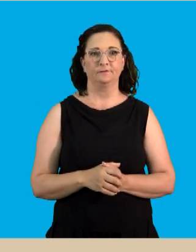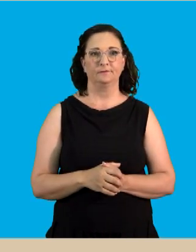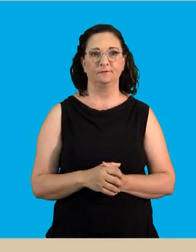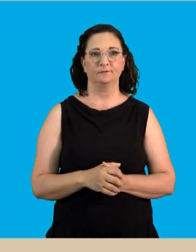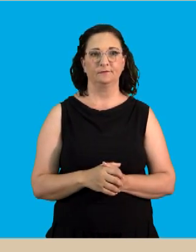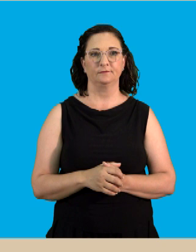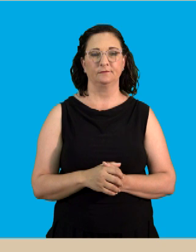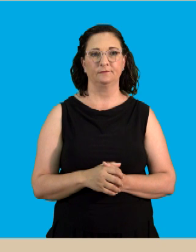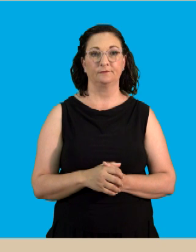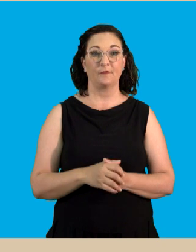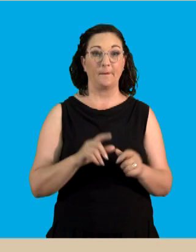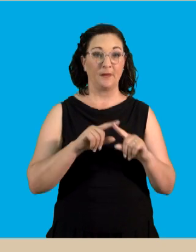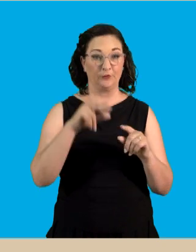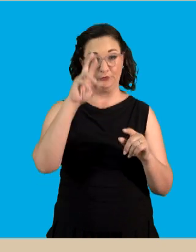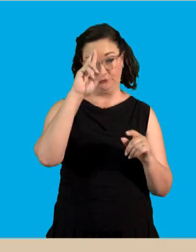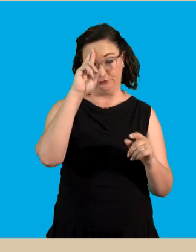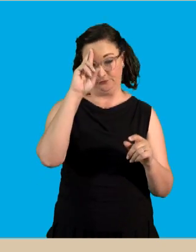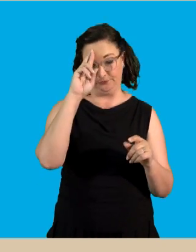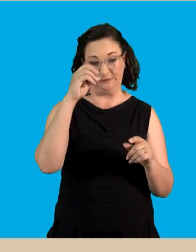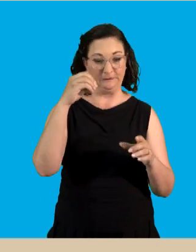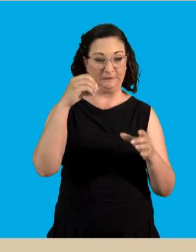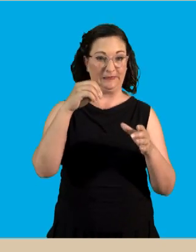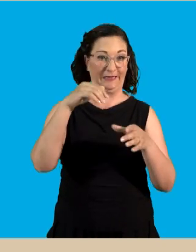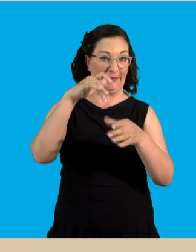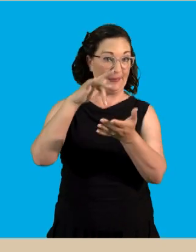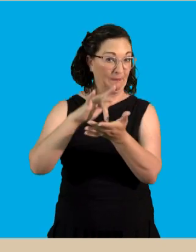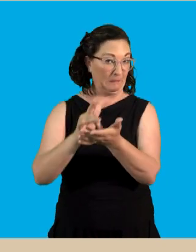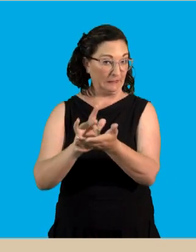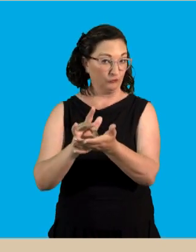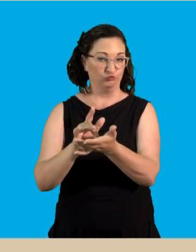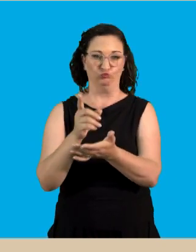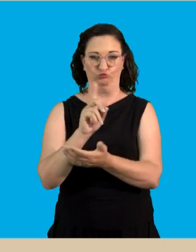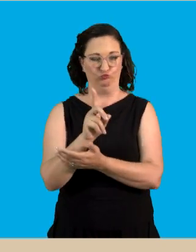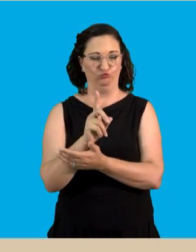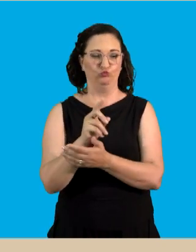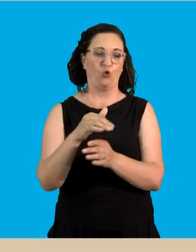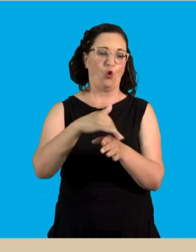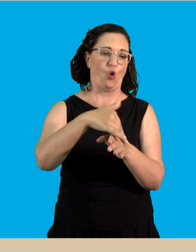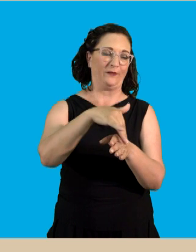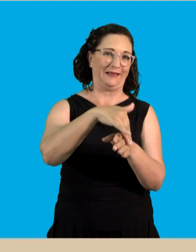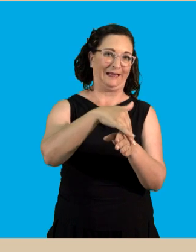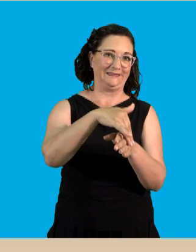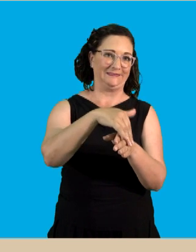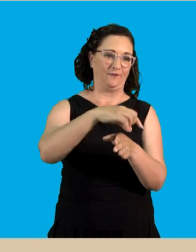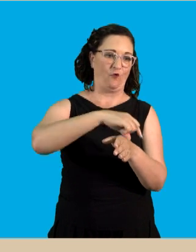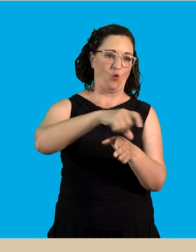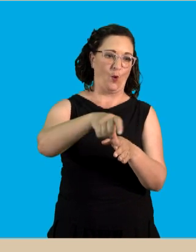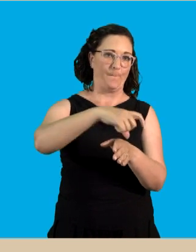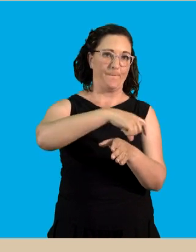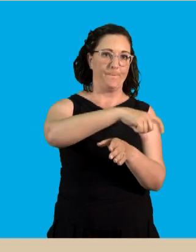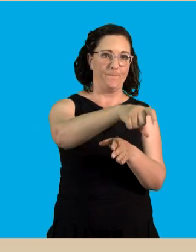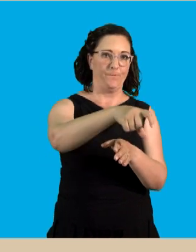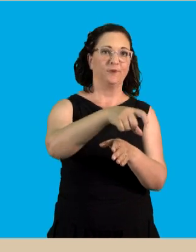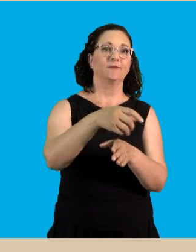sun. Okay, remember the sun is not found in the center of the Milky Way galaxy, but it is found at